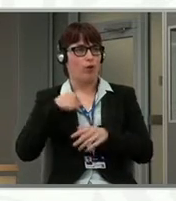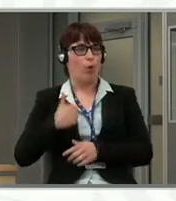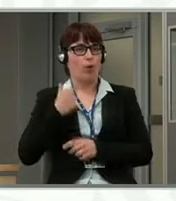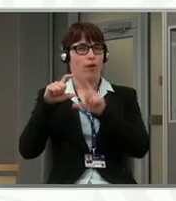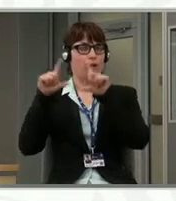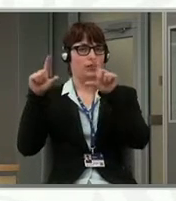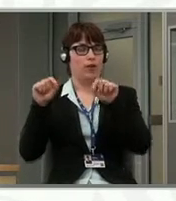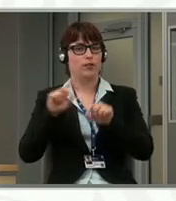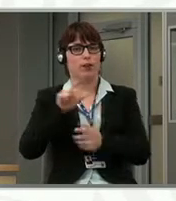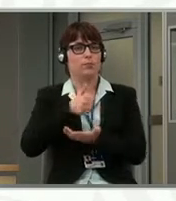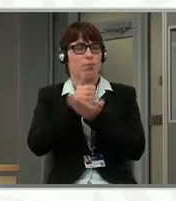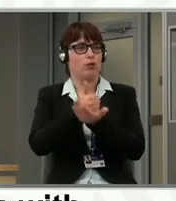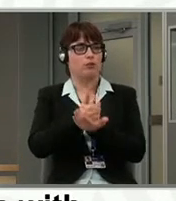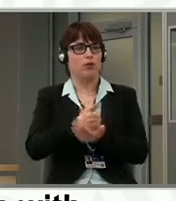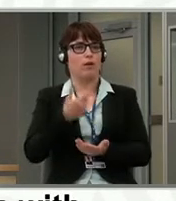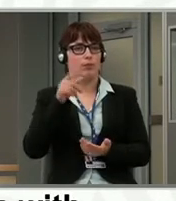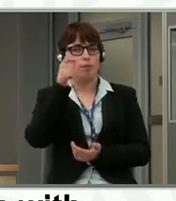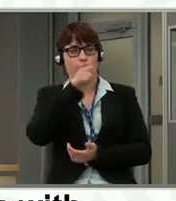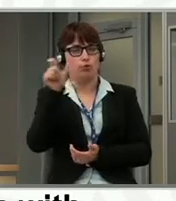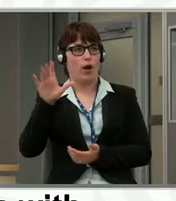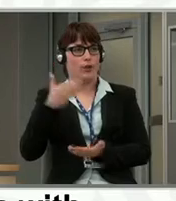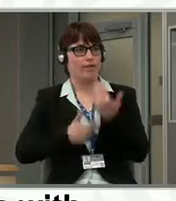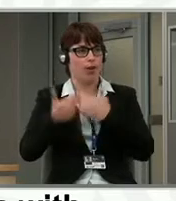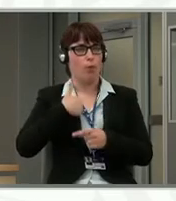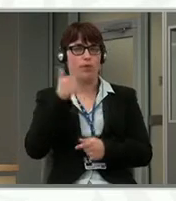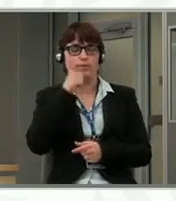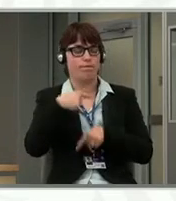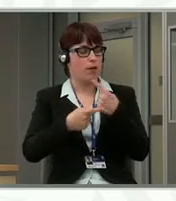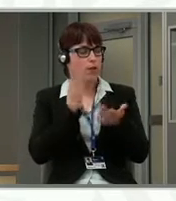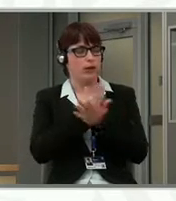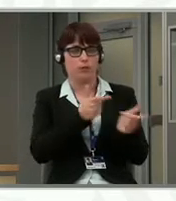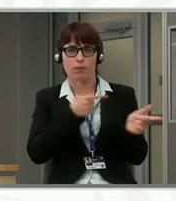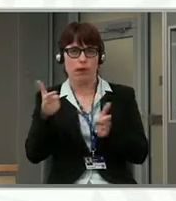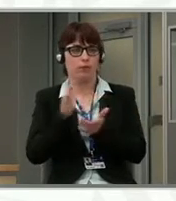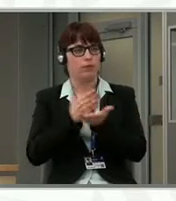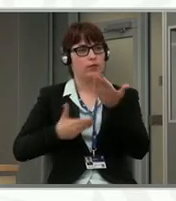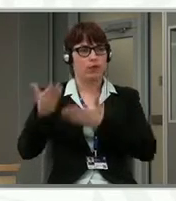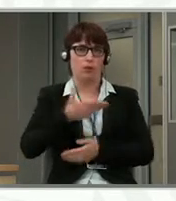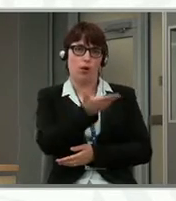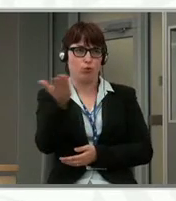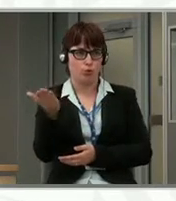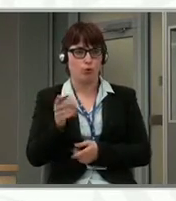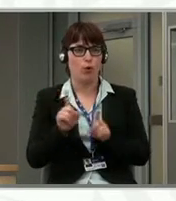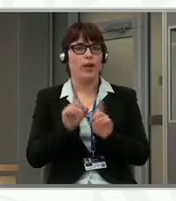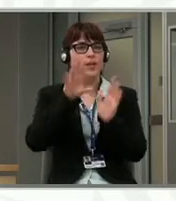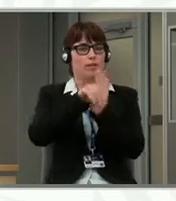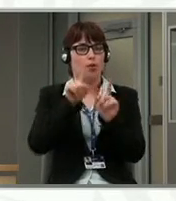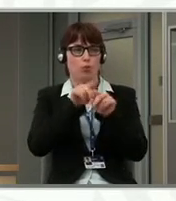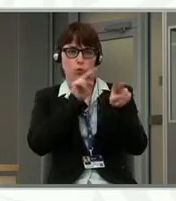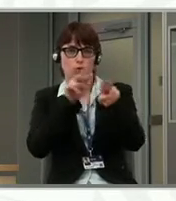you in the next steps of implementing and monitoring the Convention in Europe.